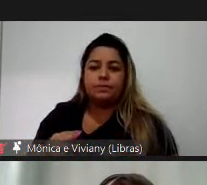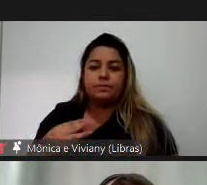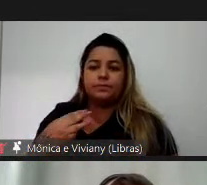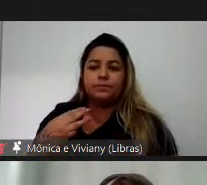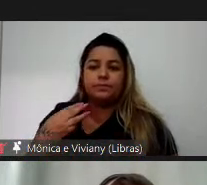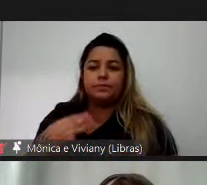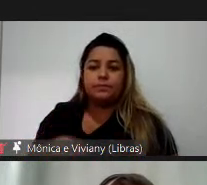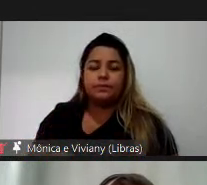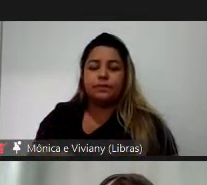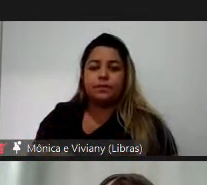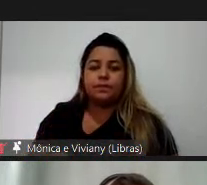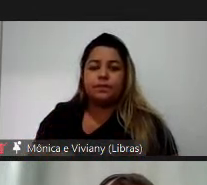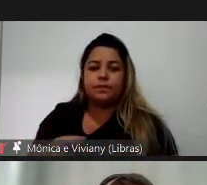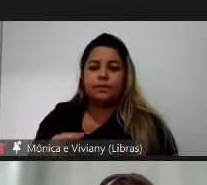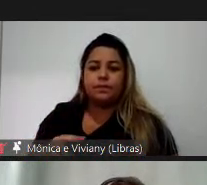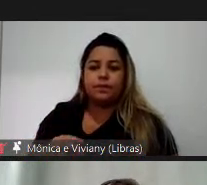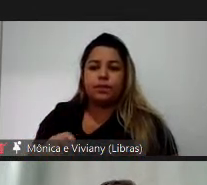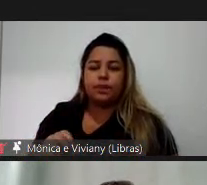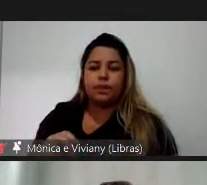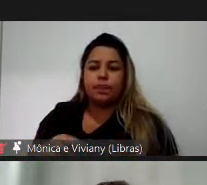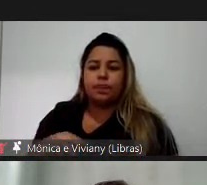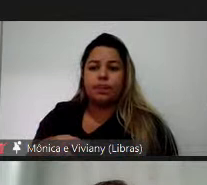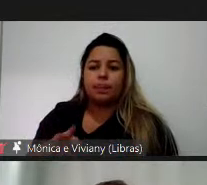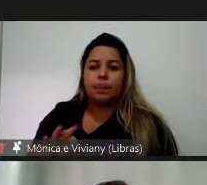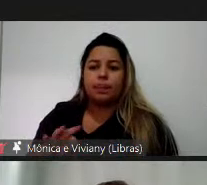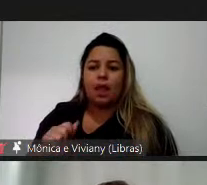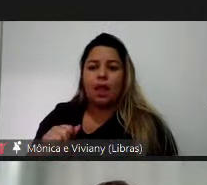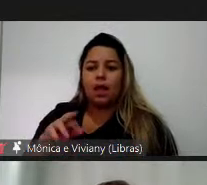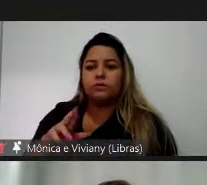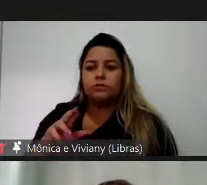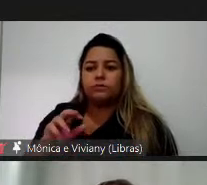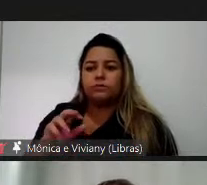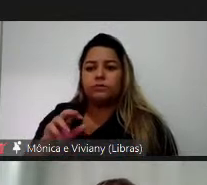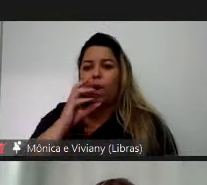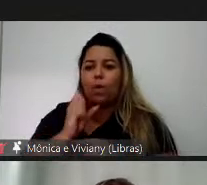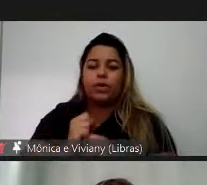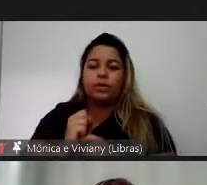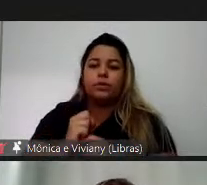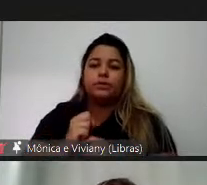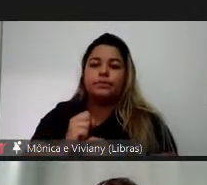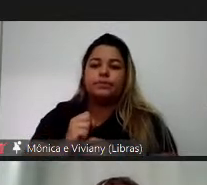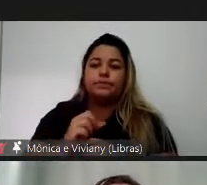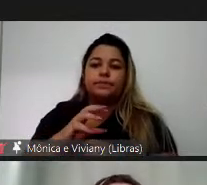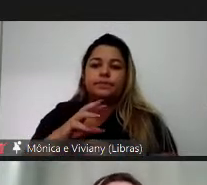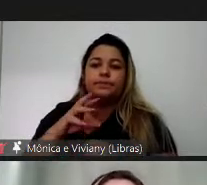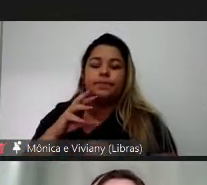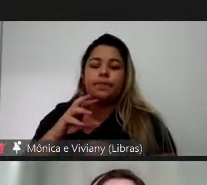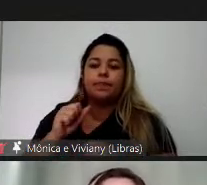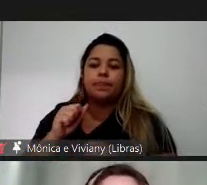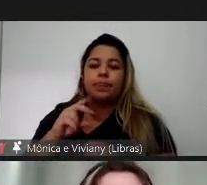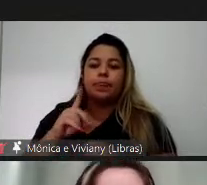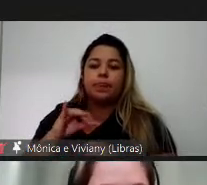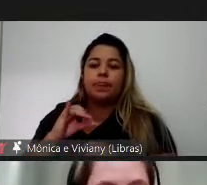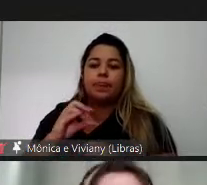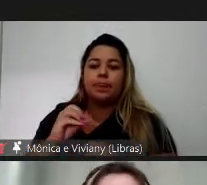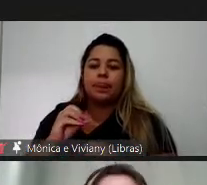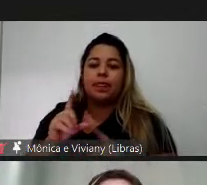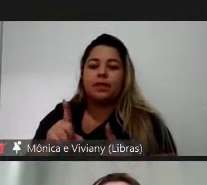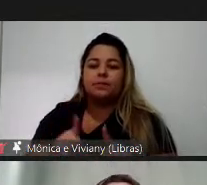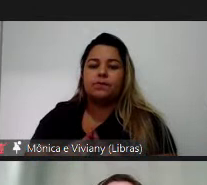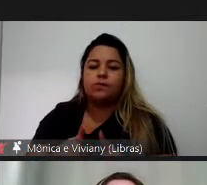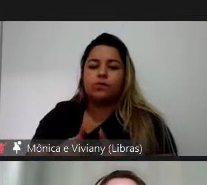que We have a mutaram. message that we are on mute. I